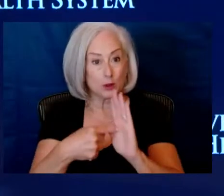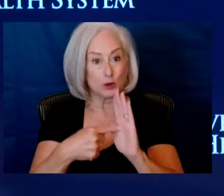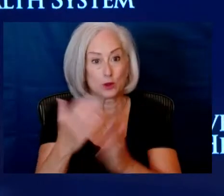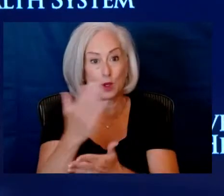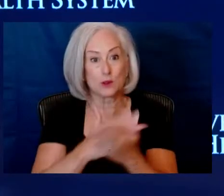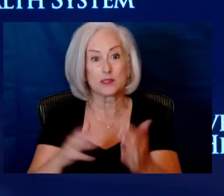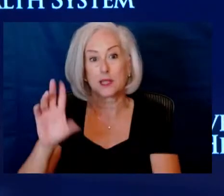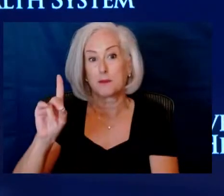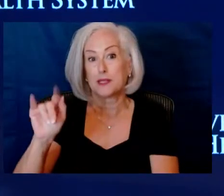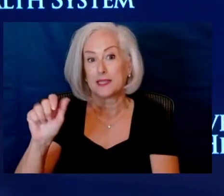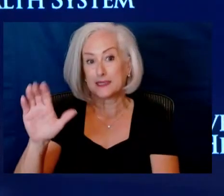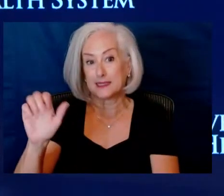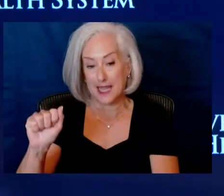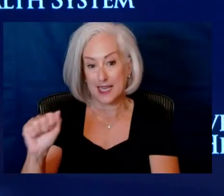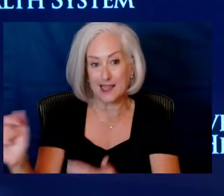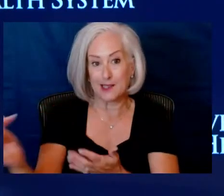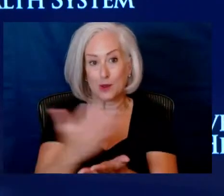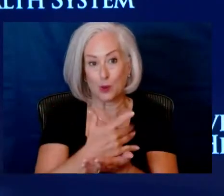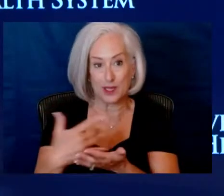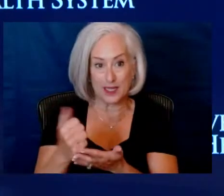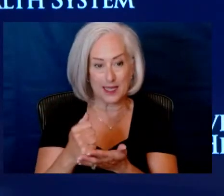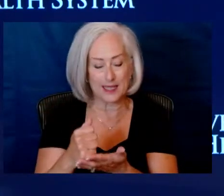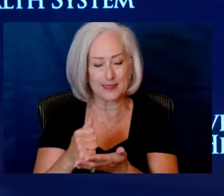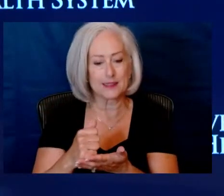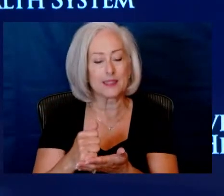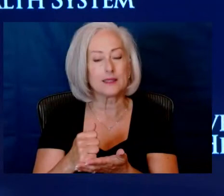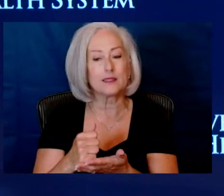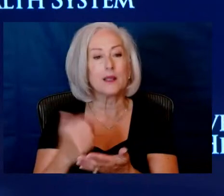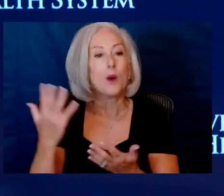just about what is the percentage of our